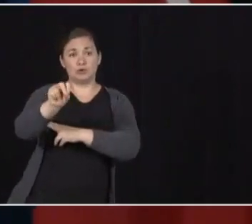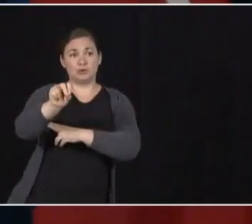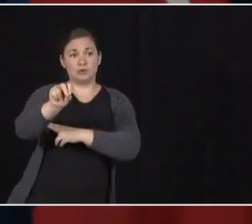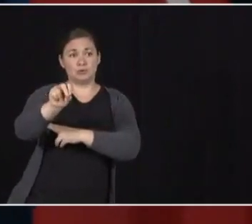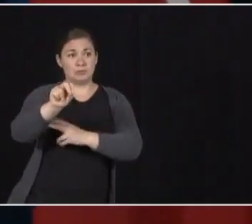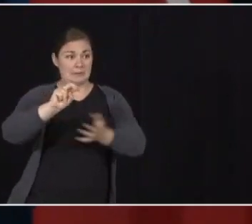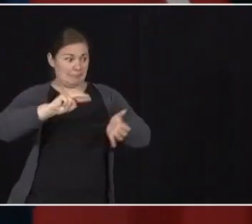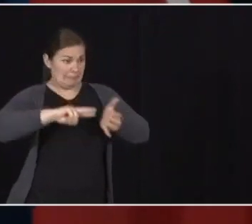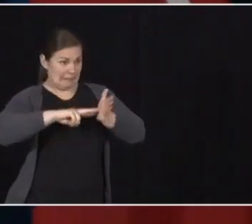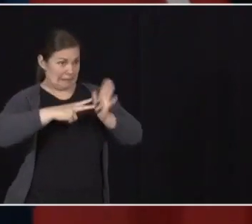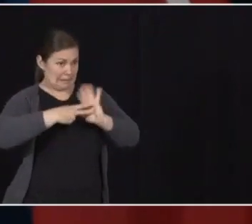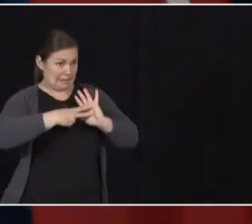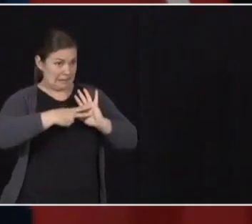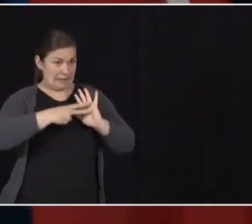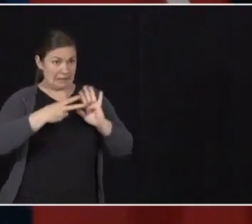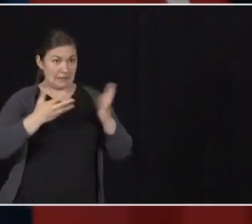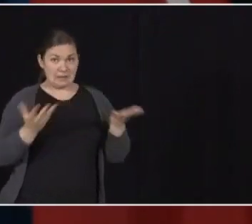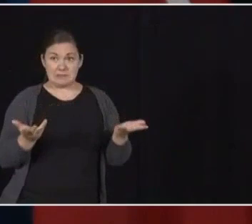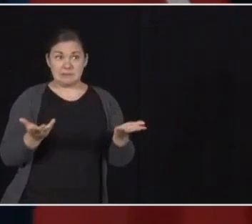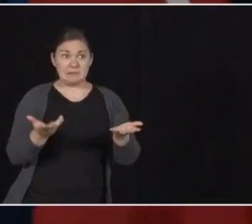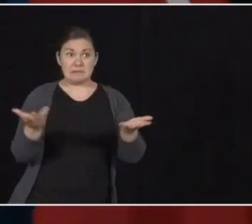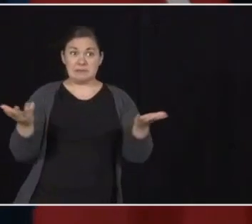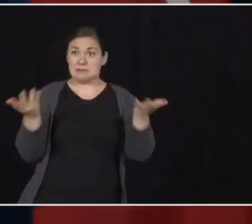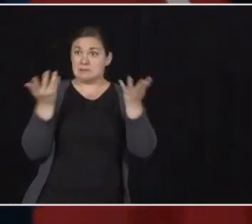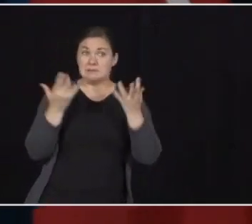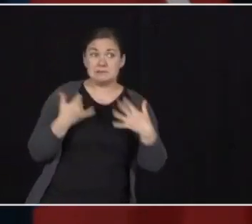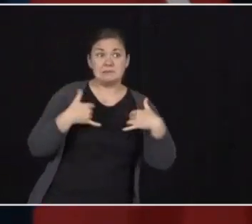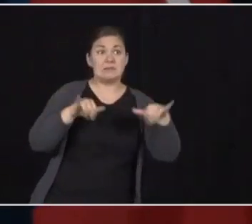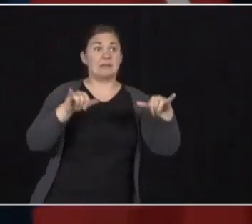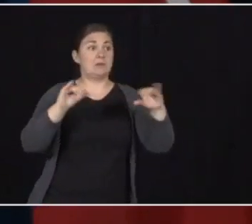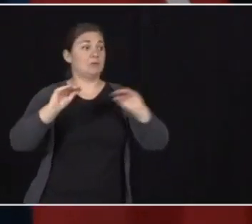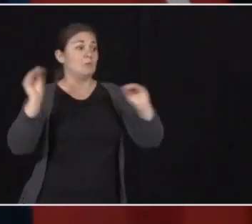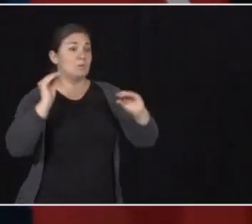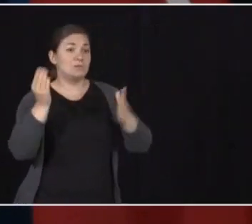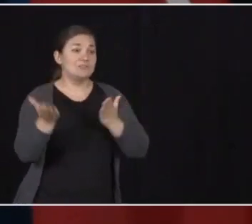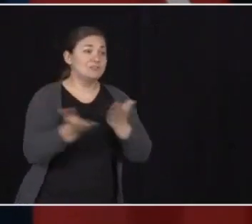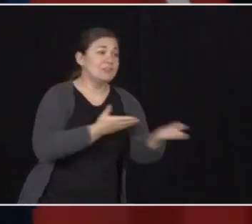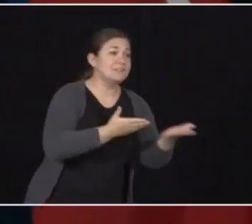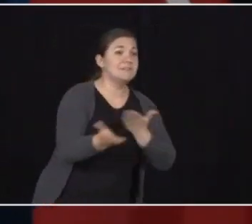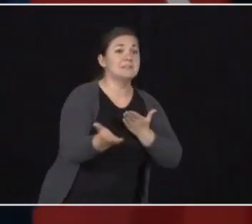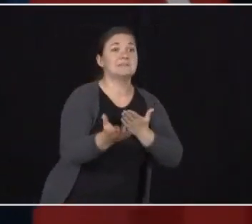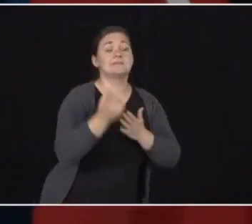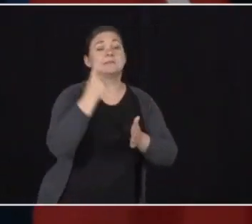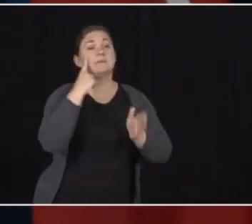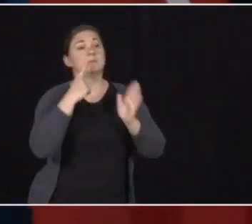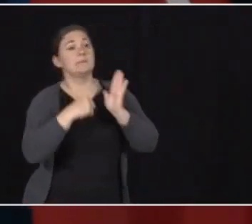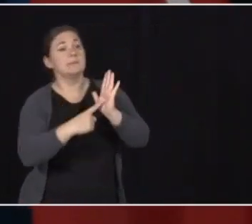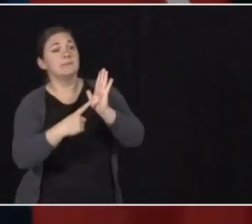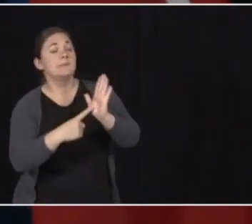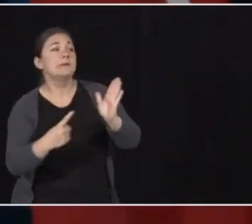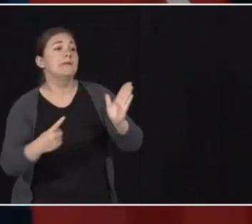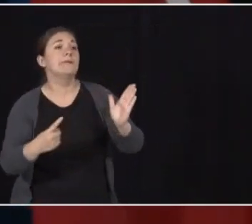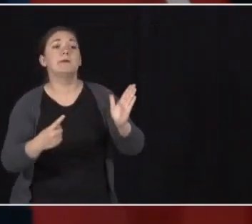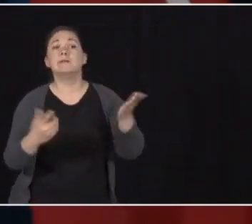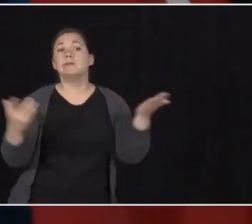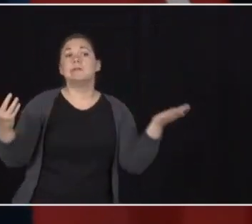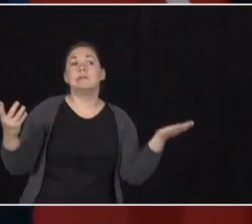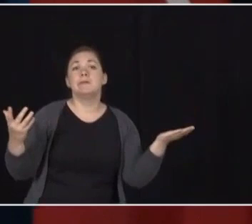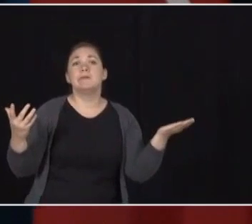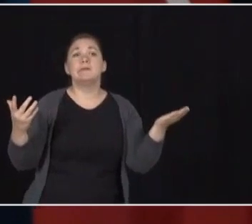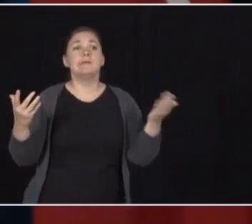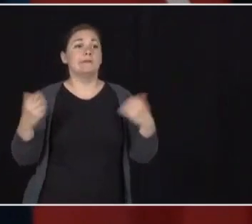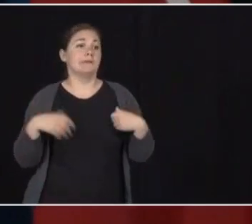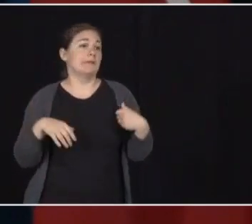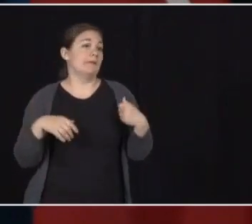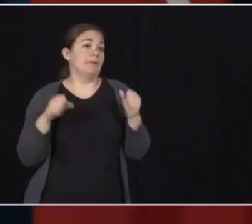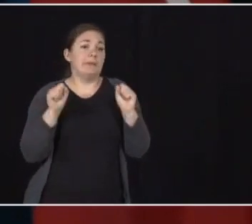without, businesses or services, perhaps even the potential that they're only going to be able to continue to meet in a group